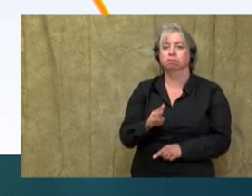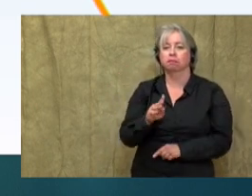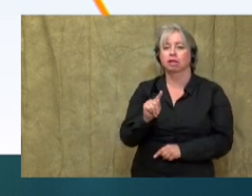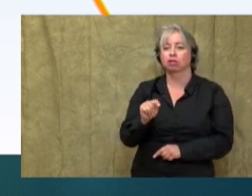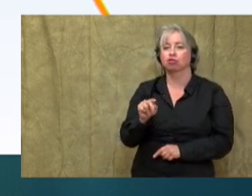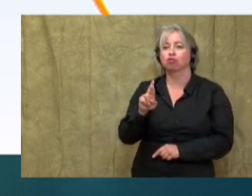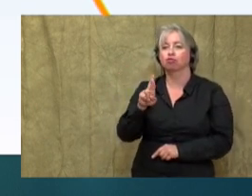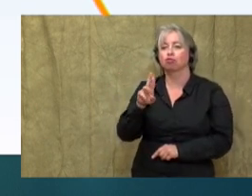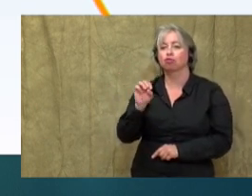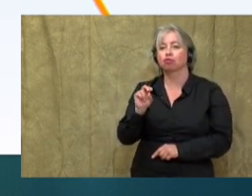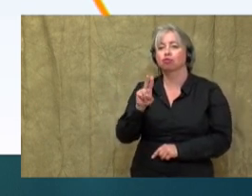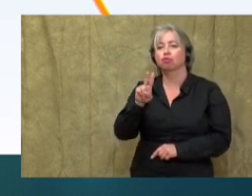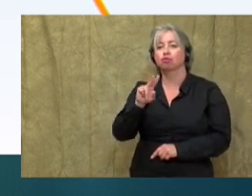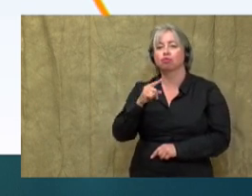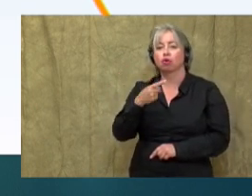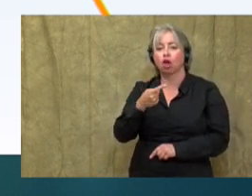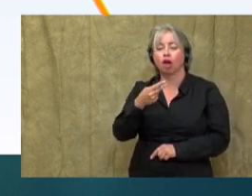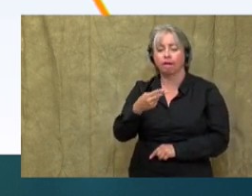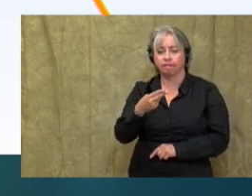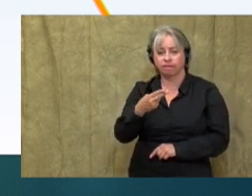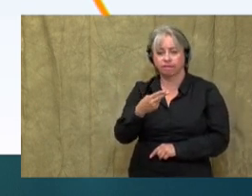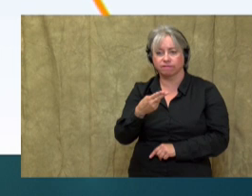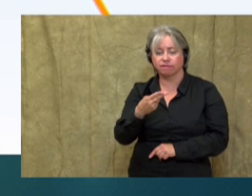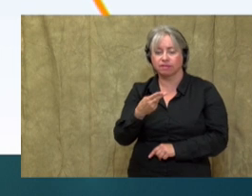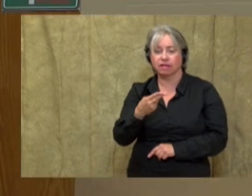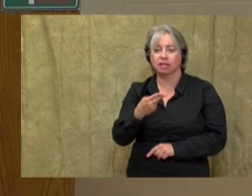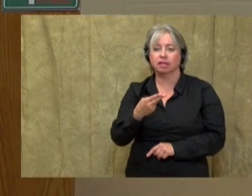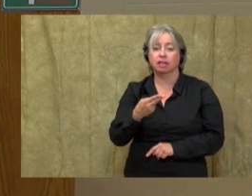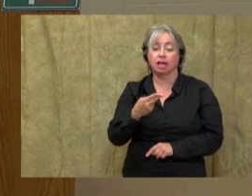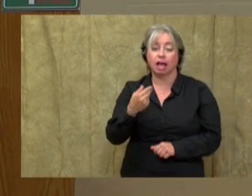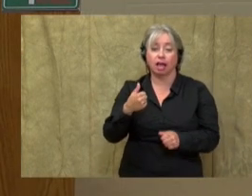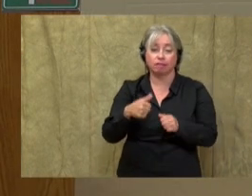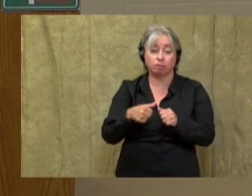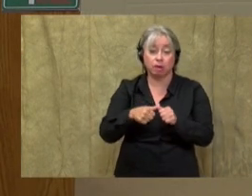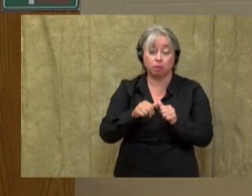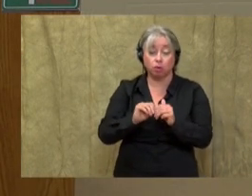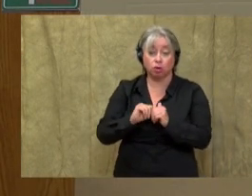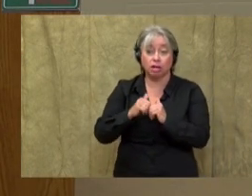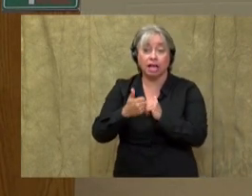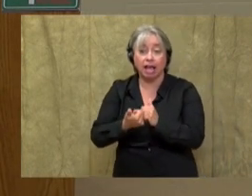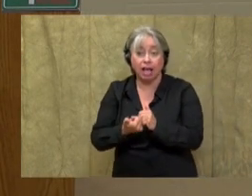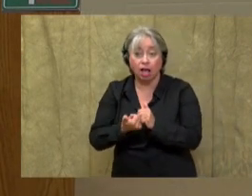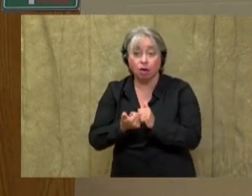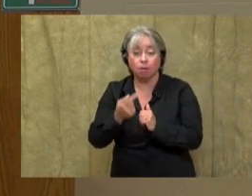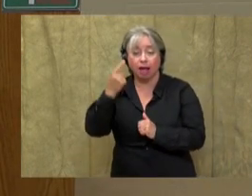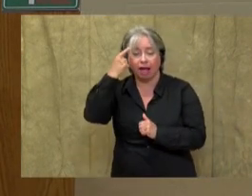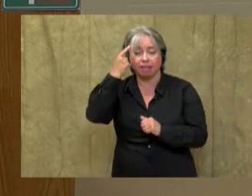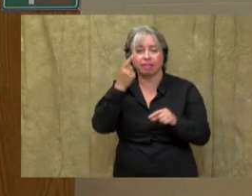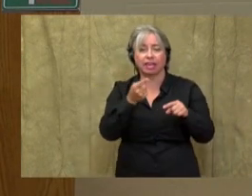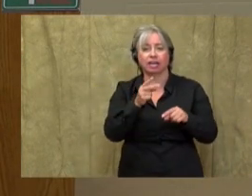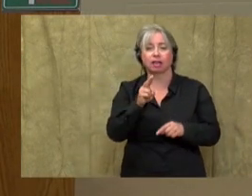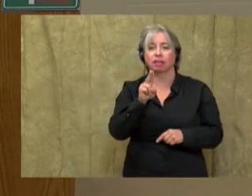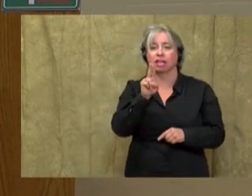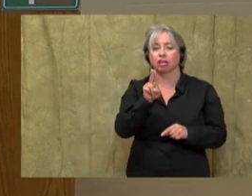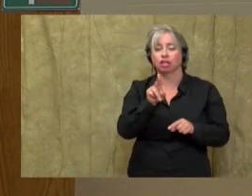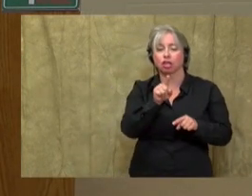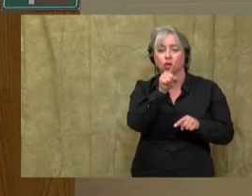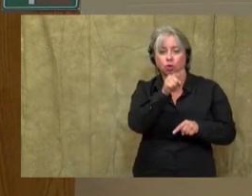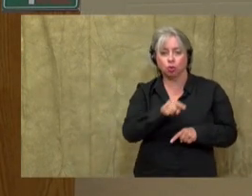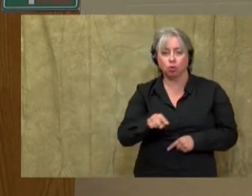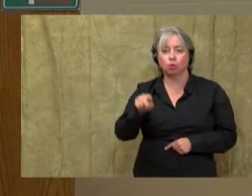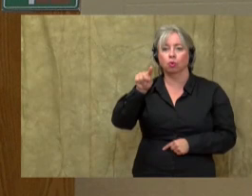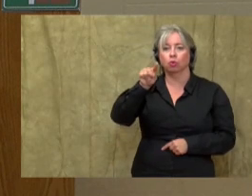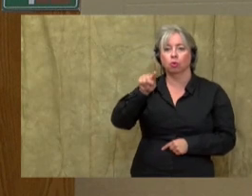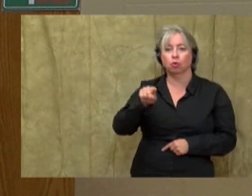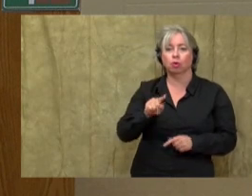I remember trough when I'm labeling a transverse wave because I think of this U shape right here, and it reminds me